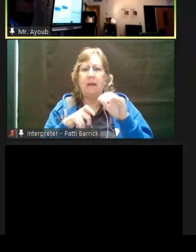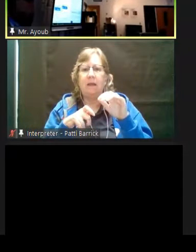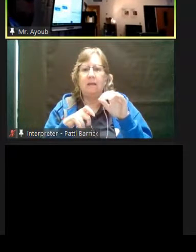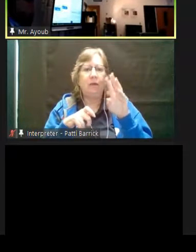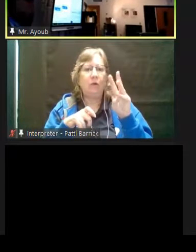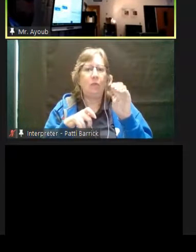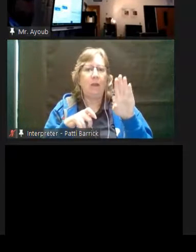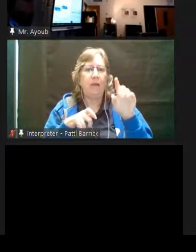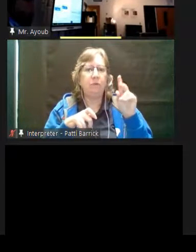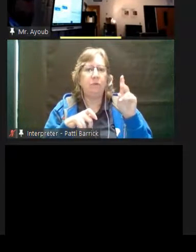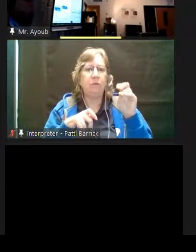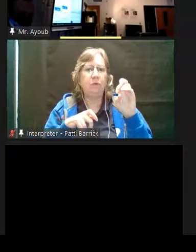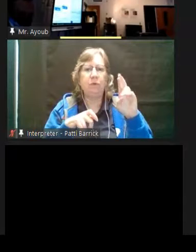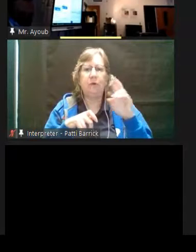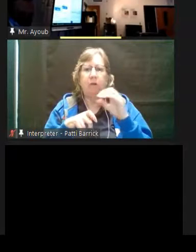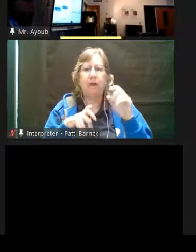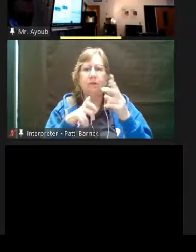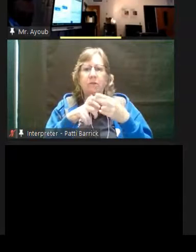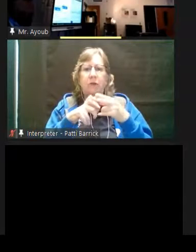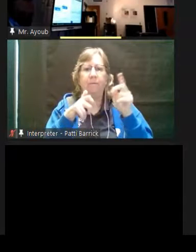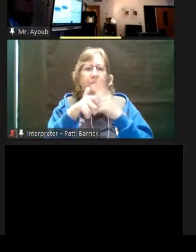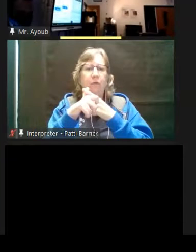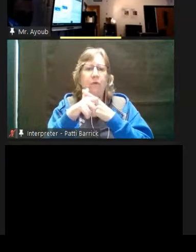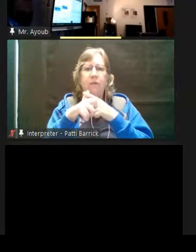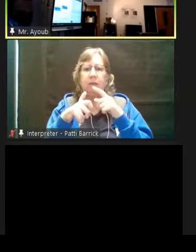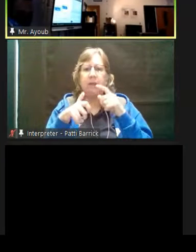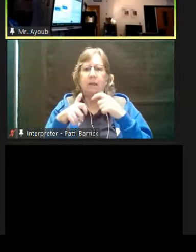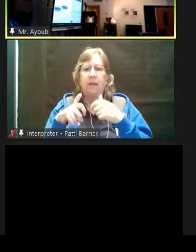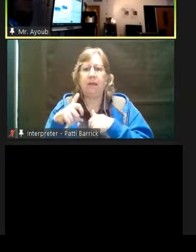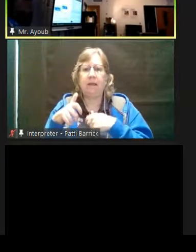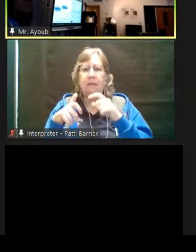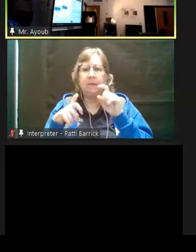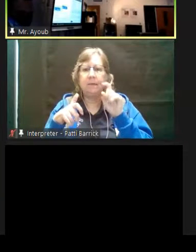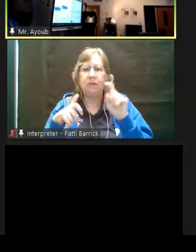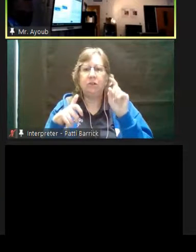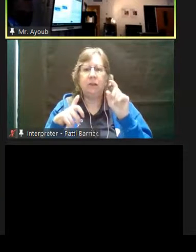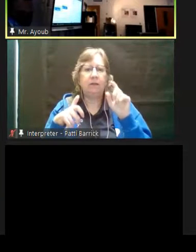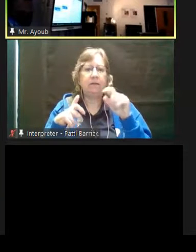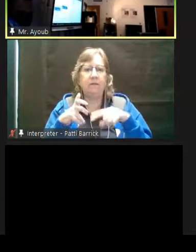web tutorial. And it's called first. So I'm gonna open that and I'm gonna say check.